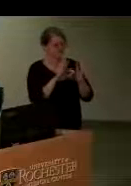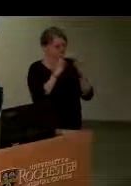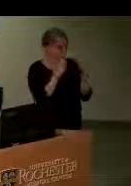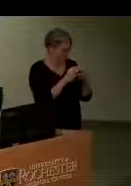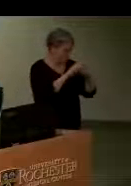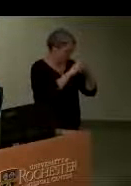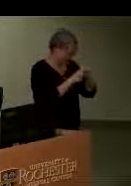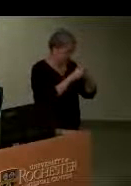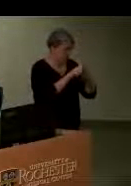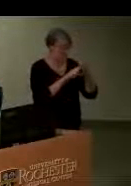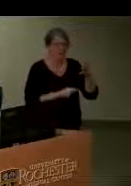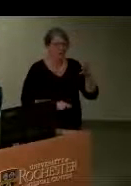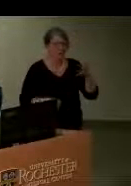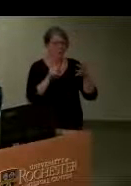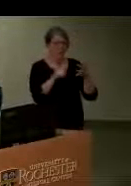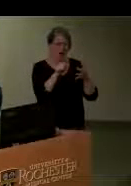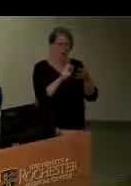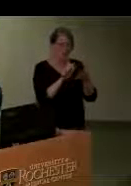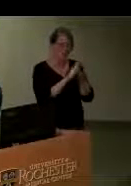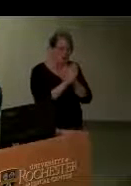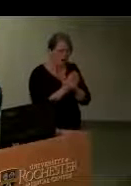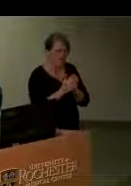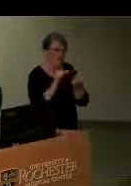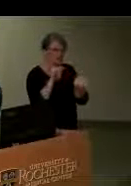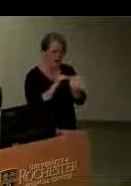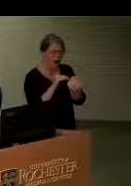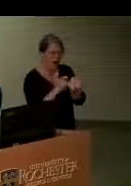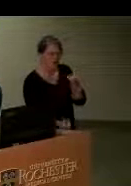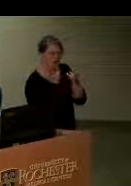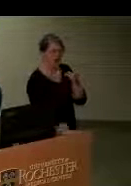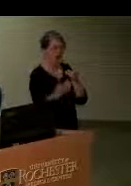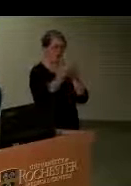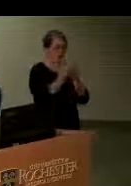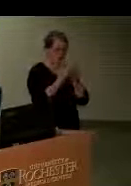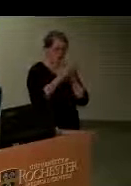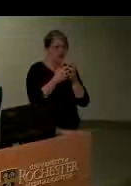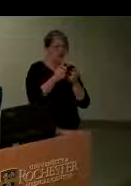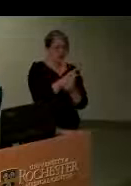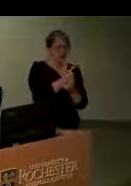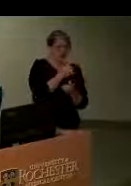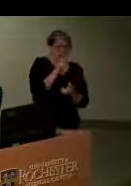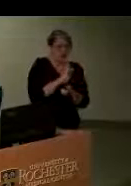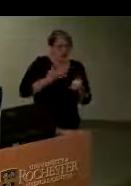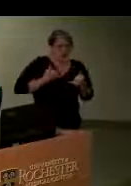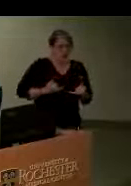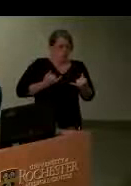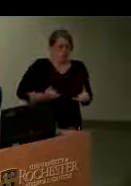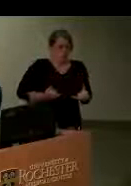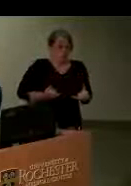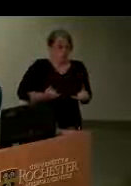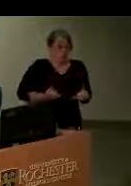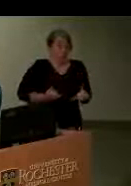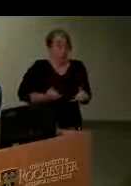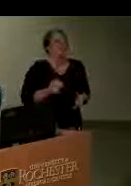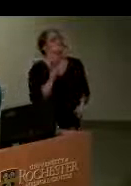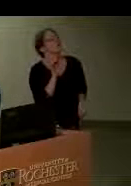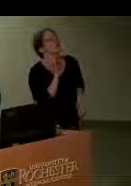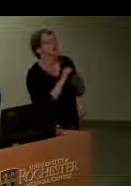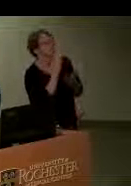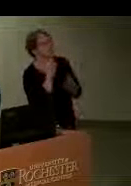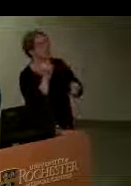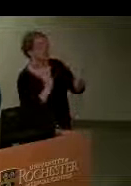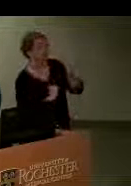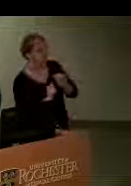problems. He said, you have to become the doctor the patient needs right then and there. I said, so that's why your